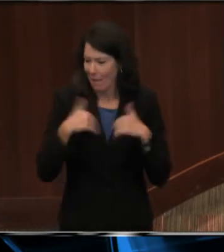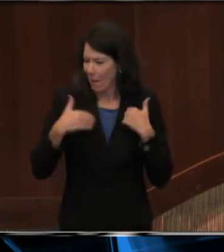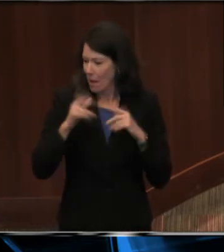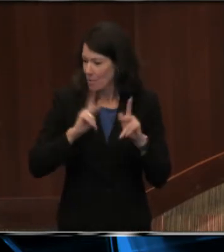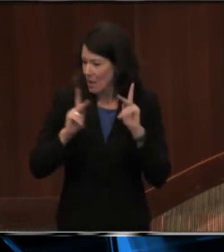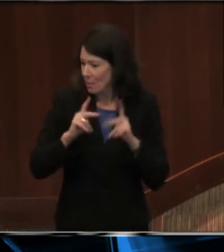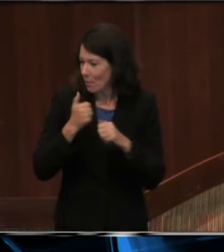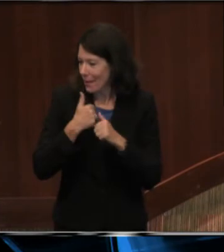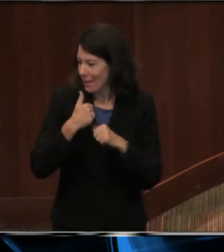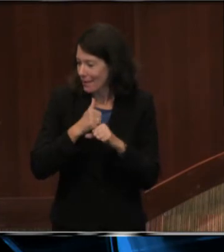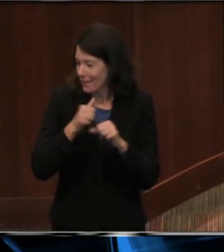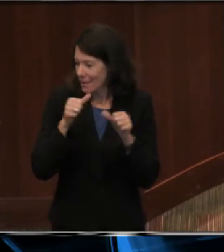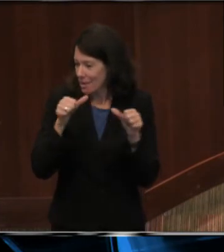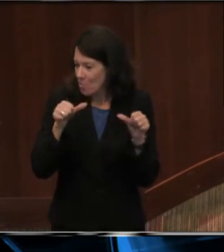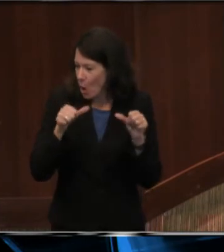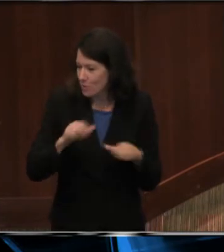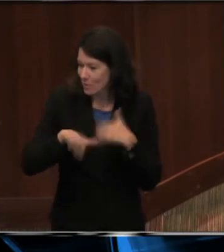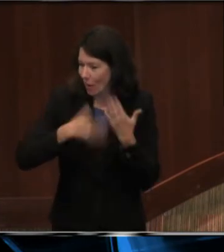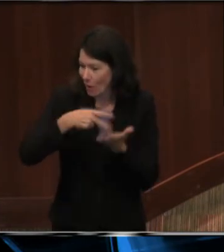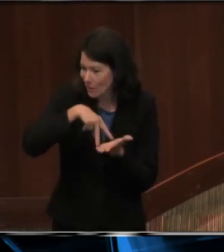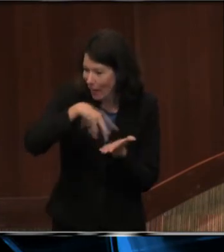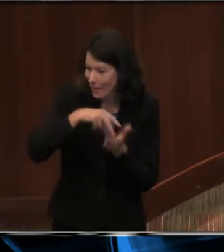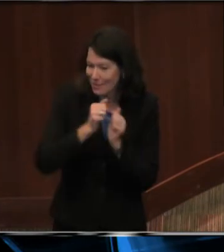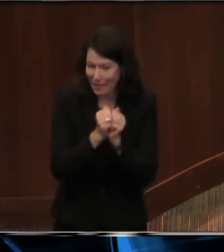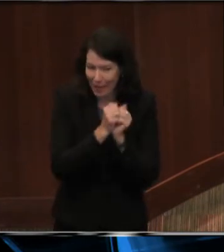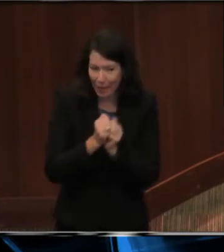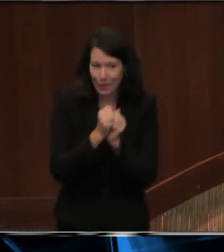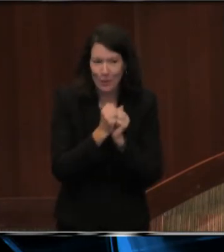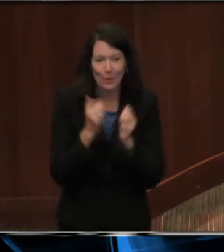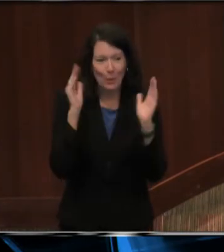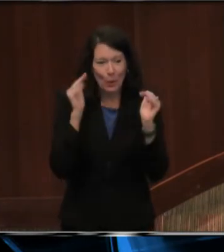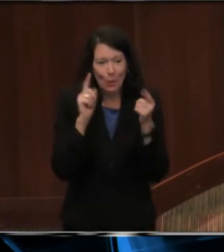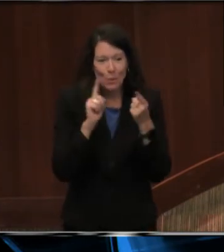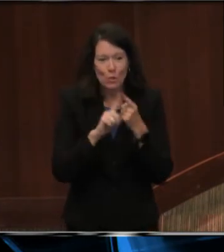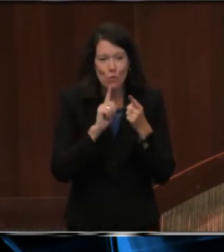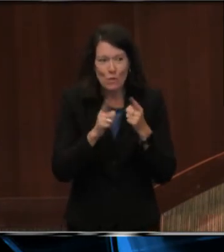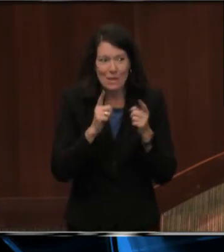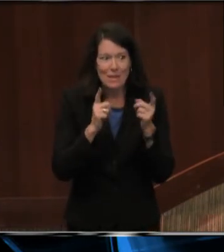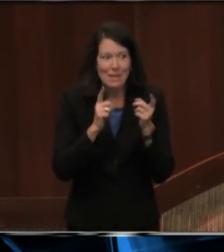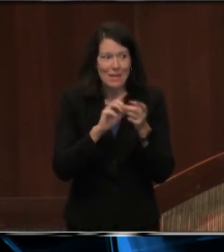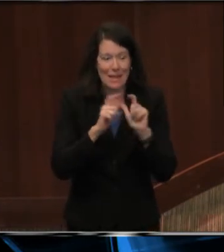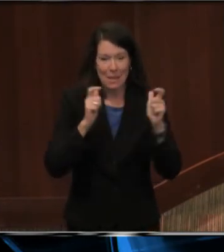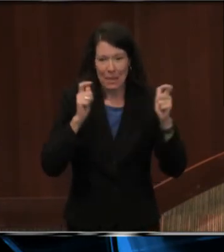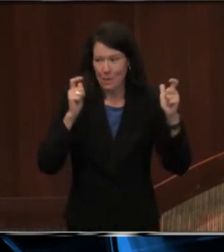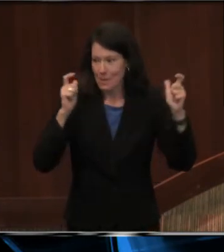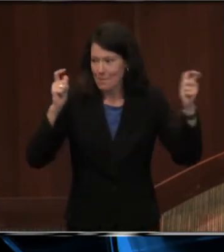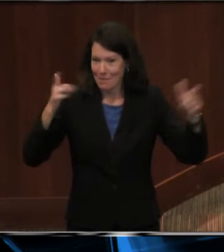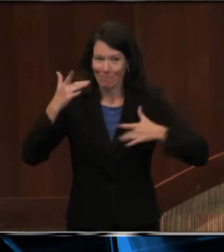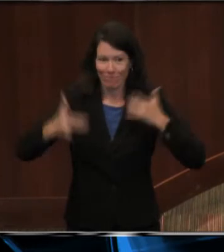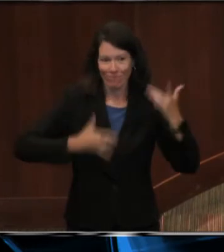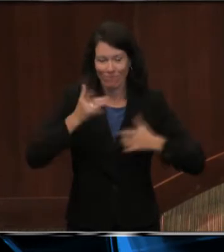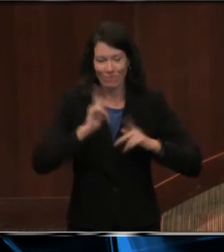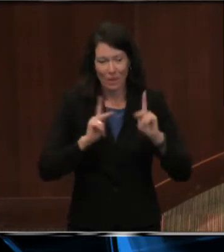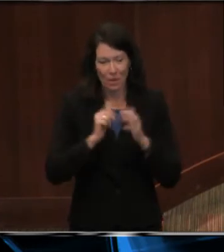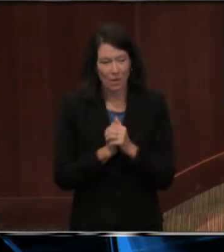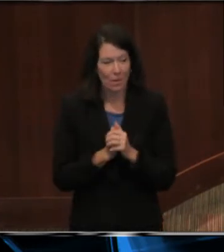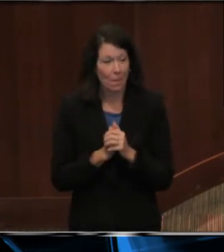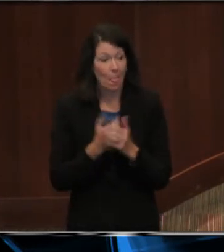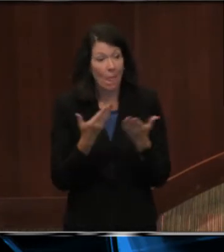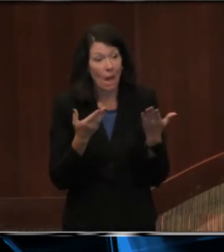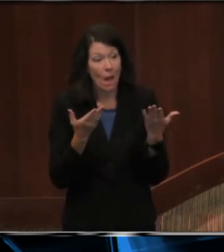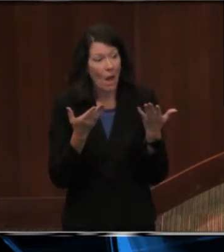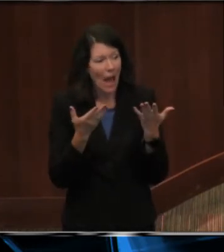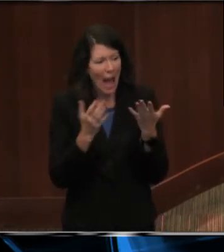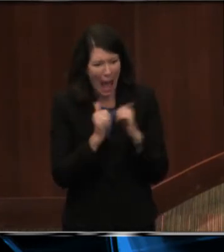people they post a song, they all dance to it, and we're hoping to really blow this up and get people excited. With that, we just want to close